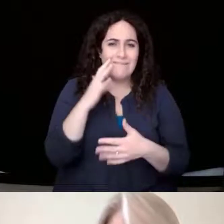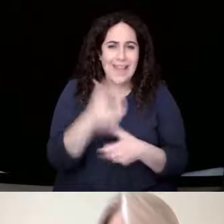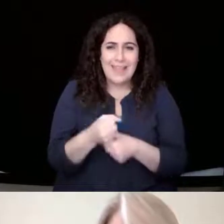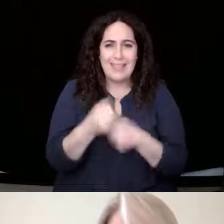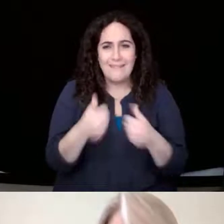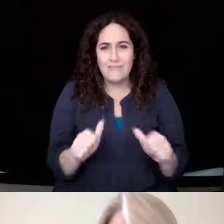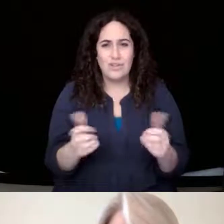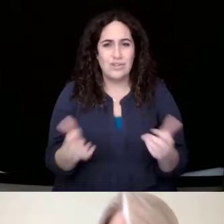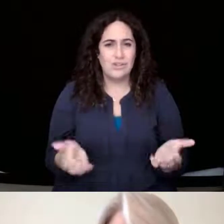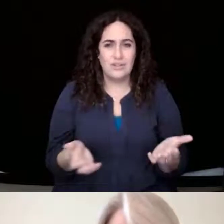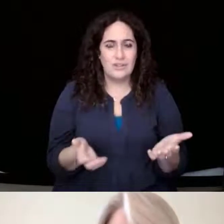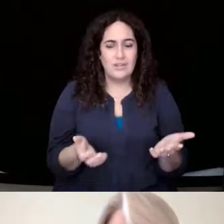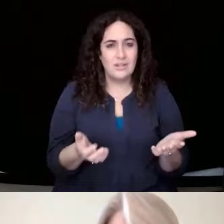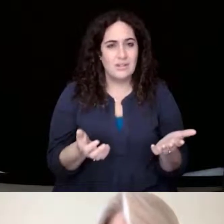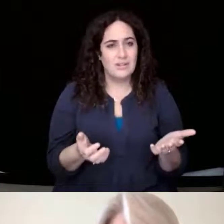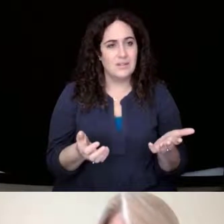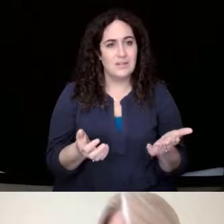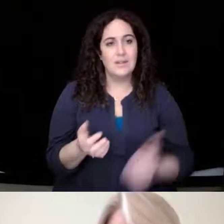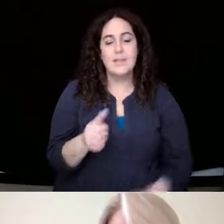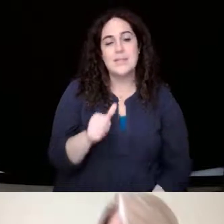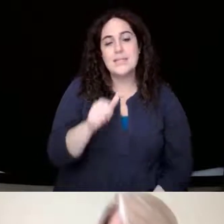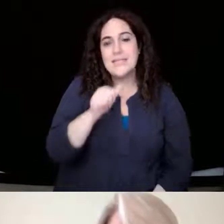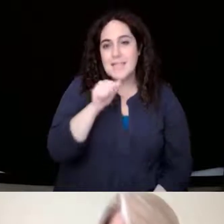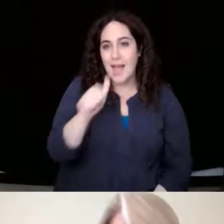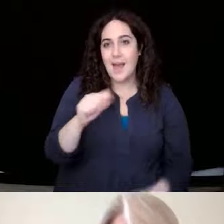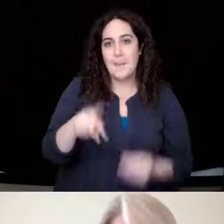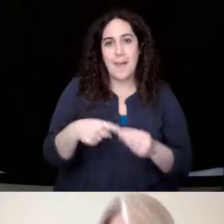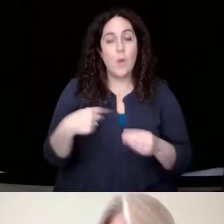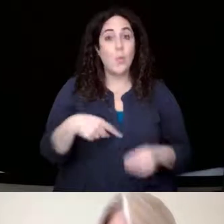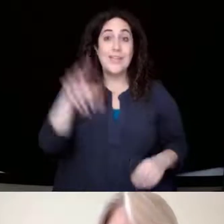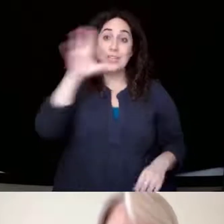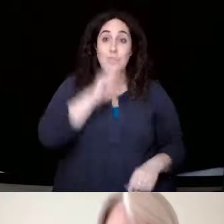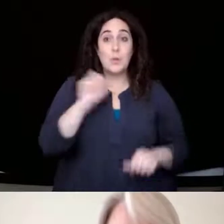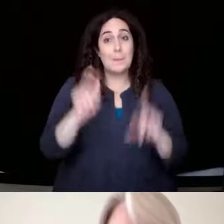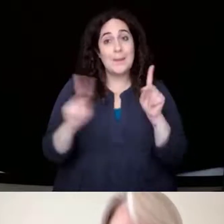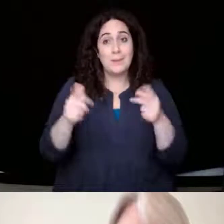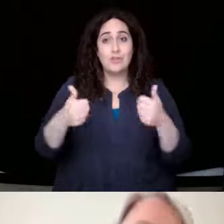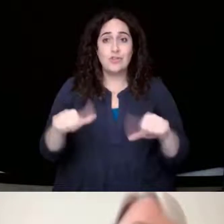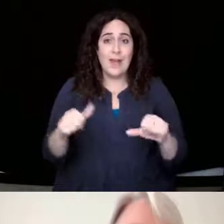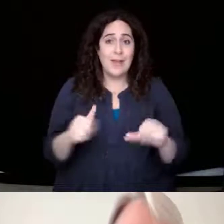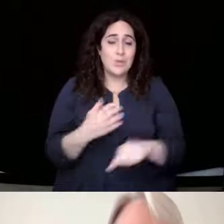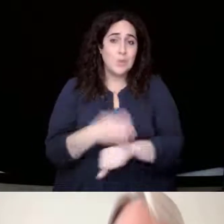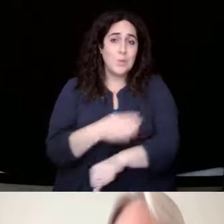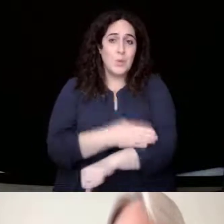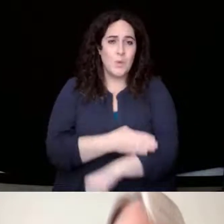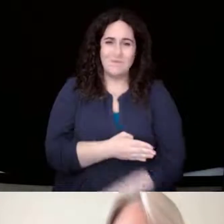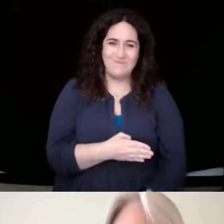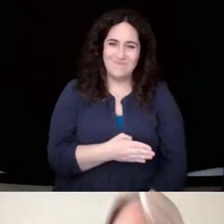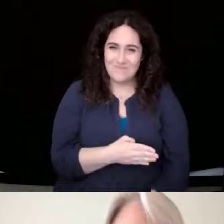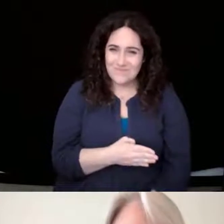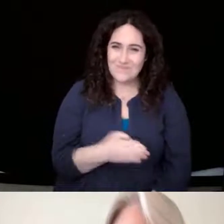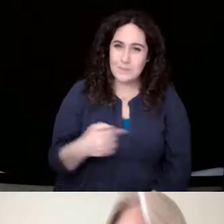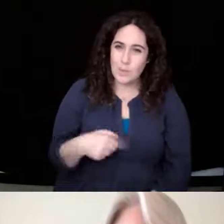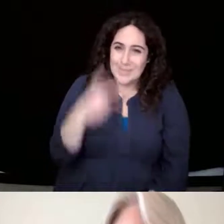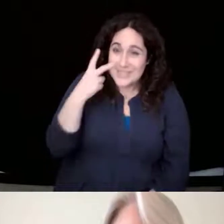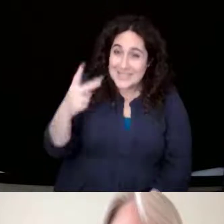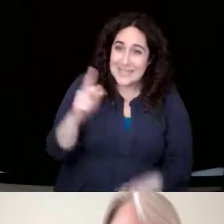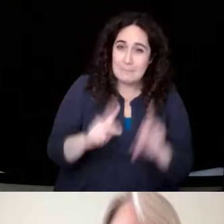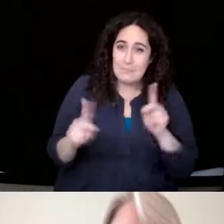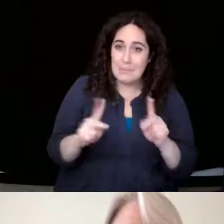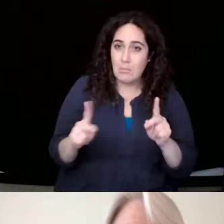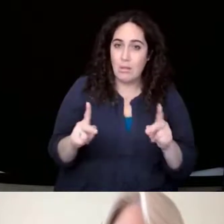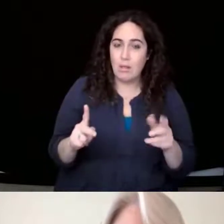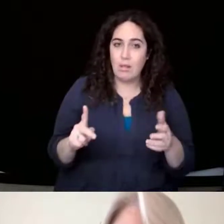better. But there's something here that's really uncomfortable to me about people who seem to be